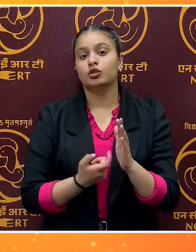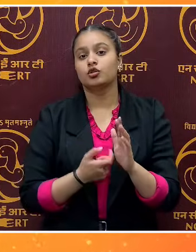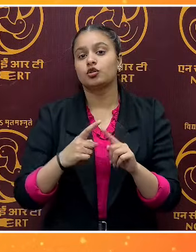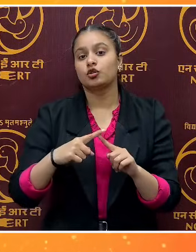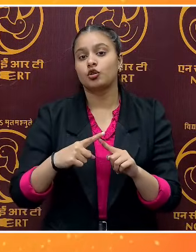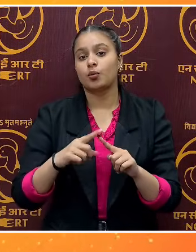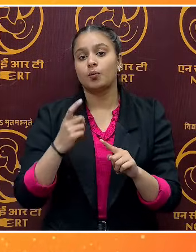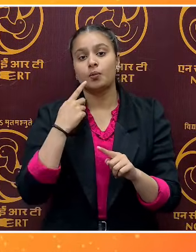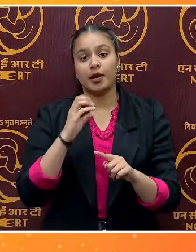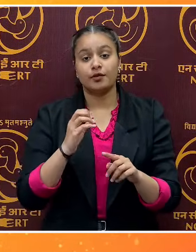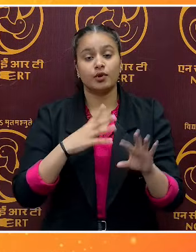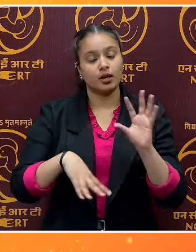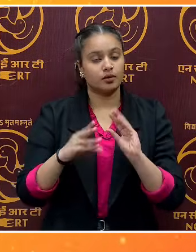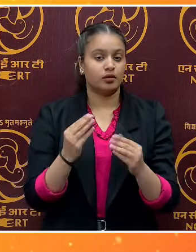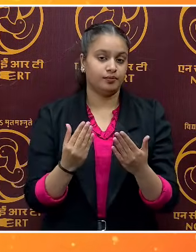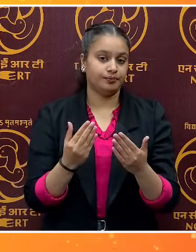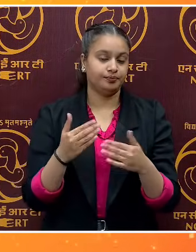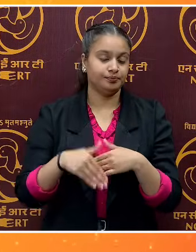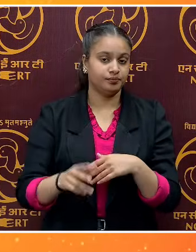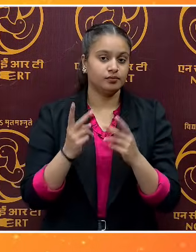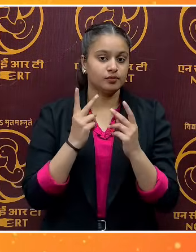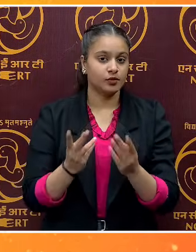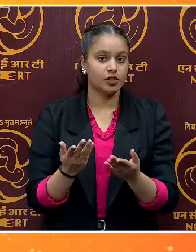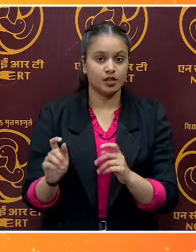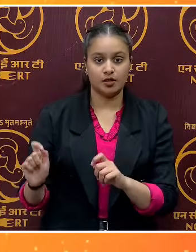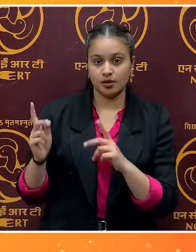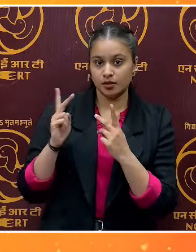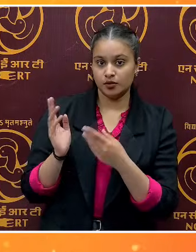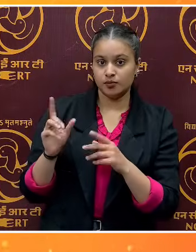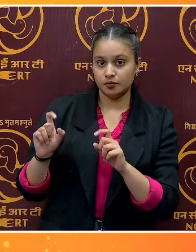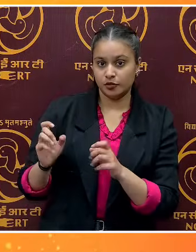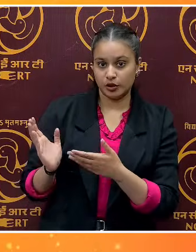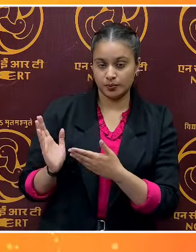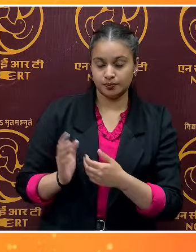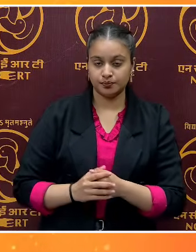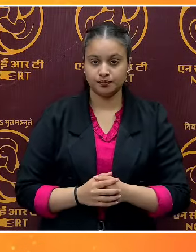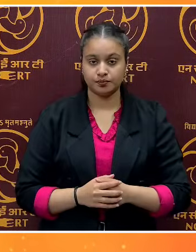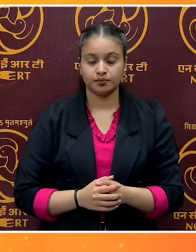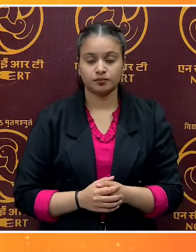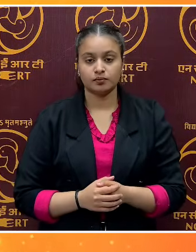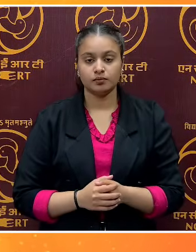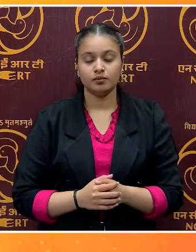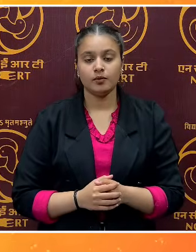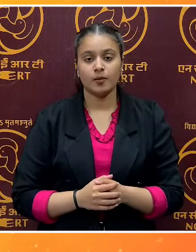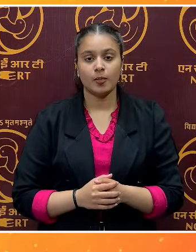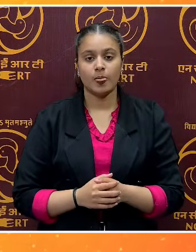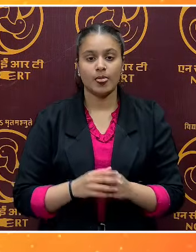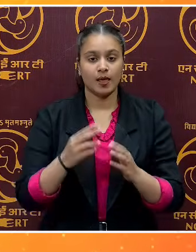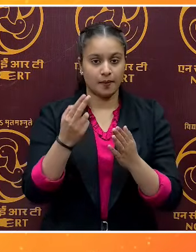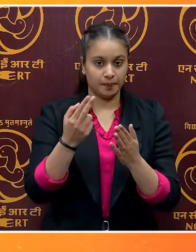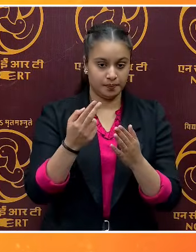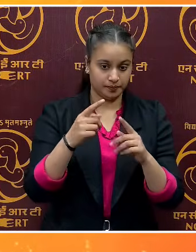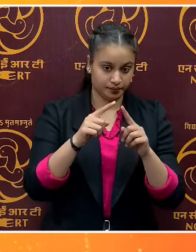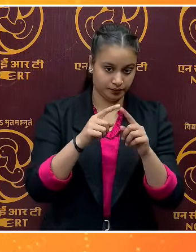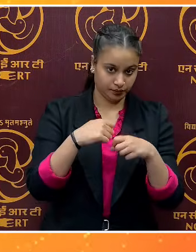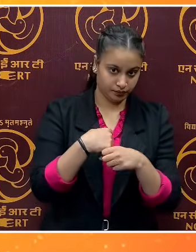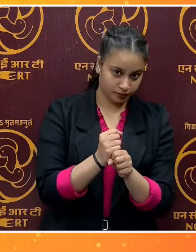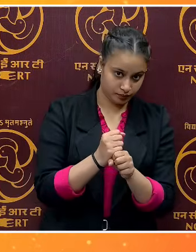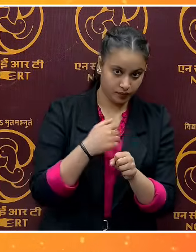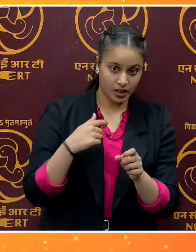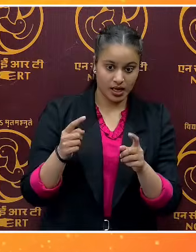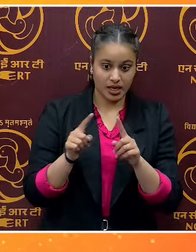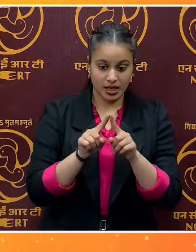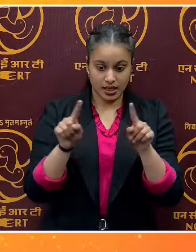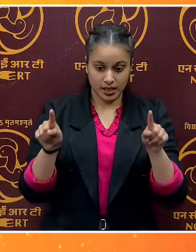Okay. So, now look at this figure in the screen. You can see construct a rectangle that can be divided into